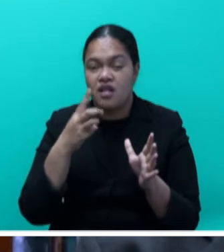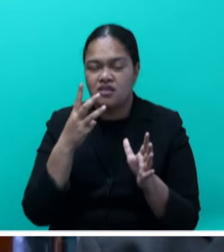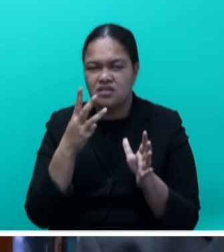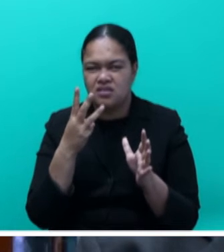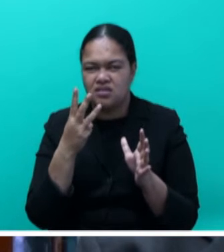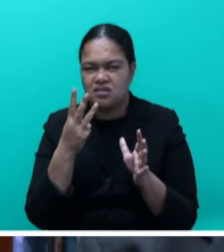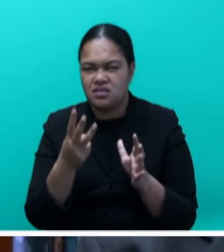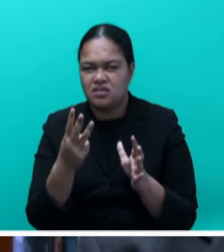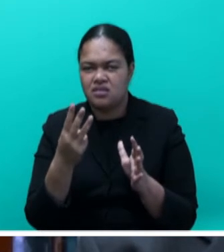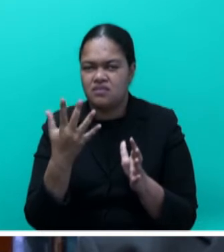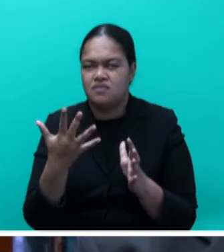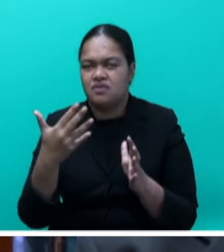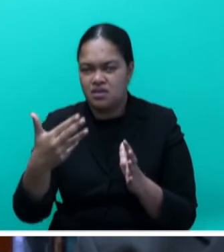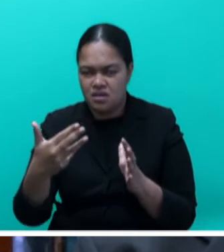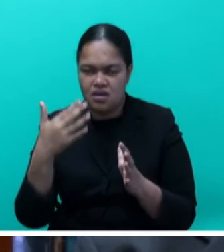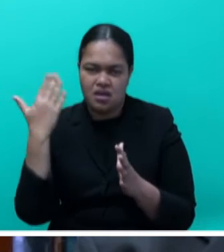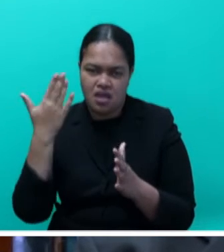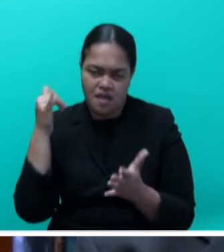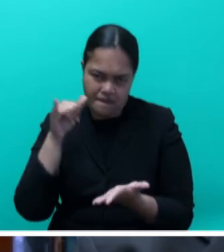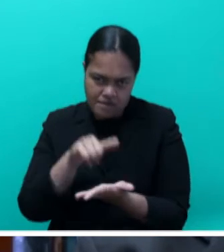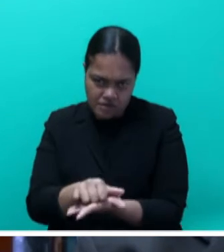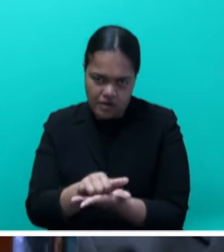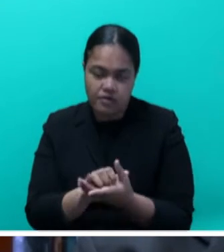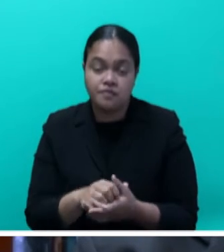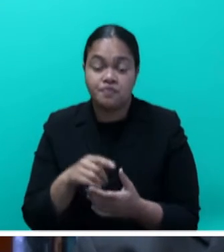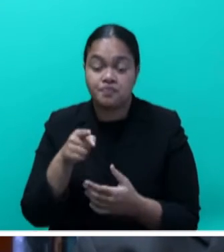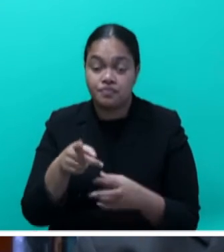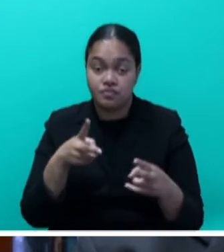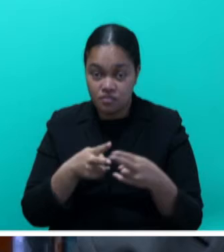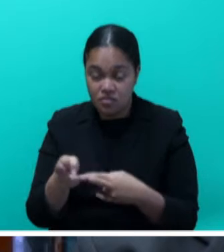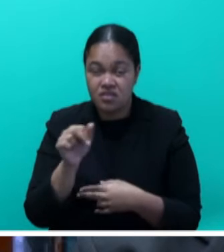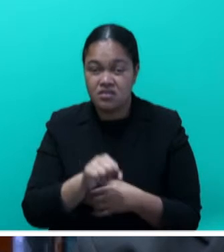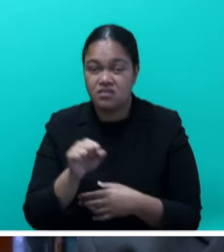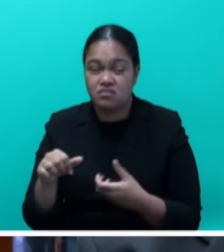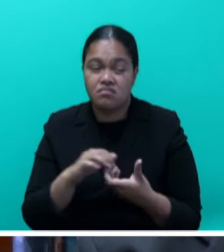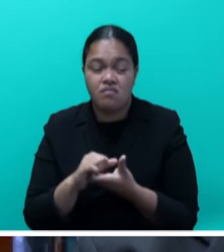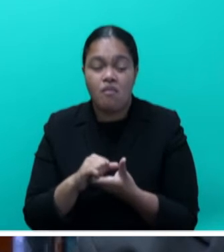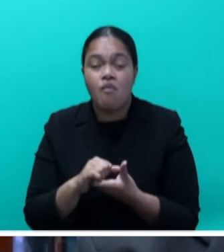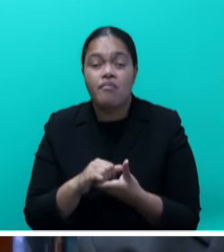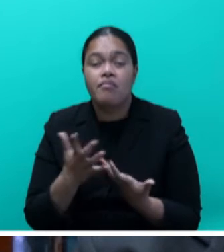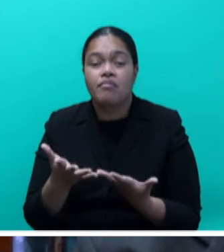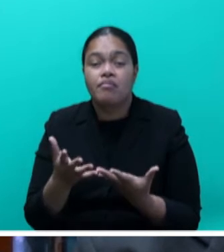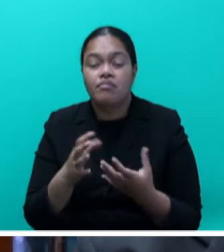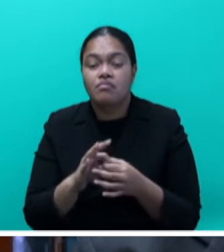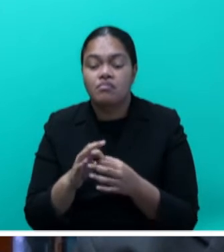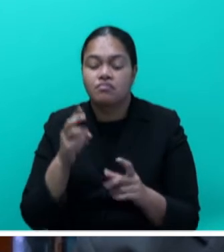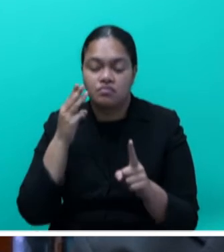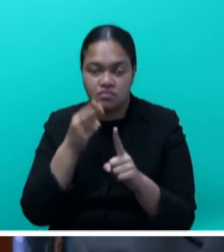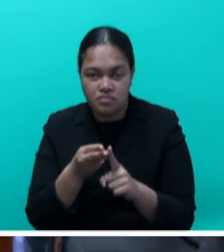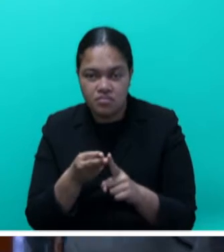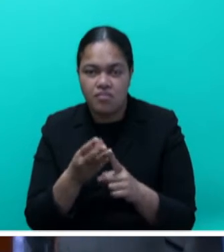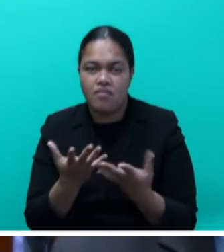aircraft. In a joint effort, Tourism Fiji has launched a series of collaborative marketing campaigns aimed at maximizing